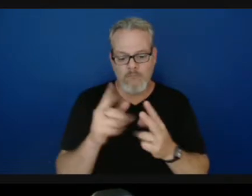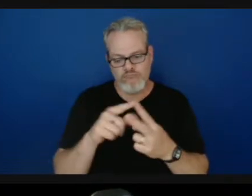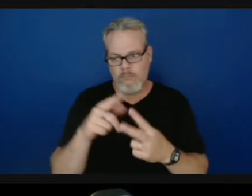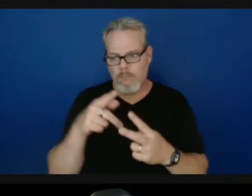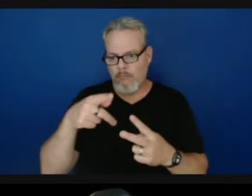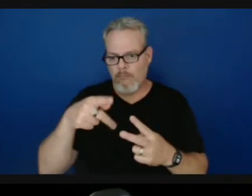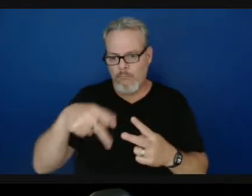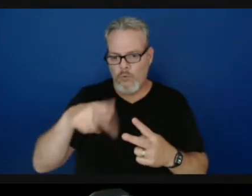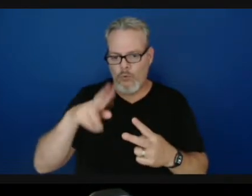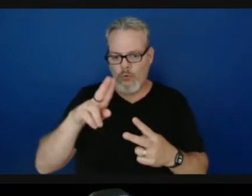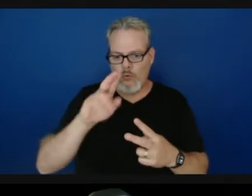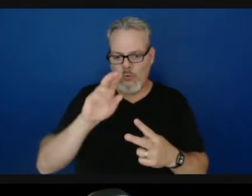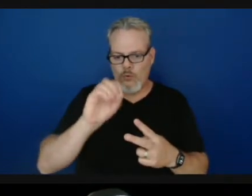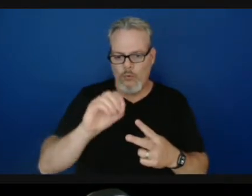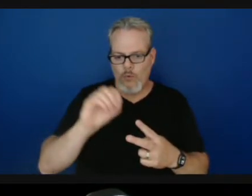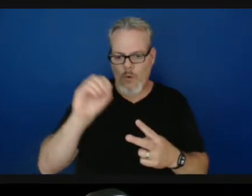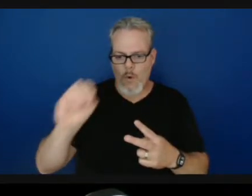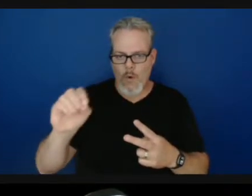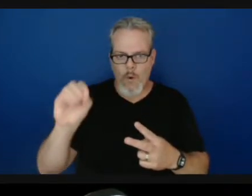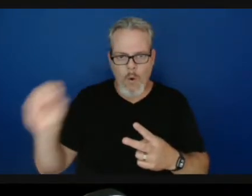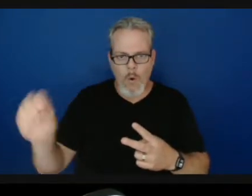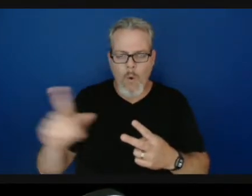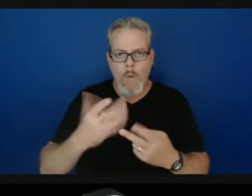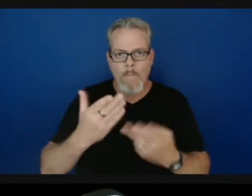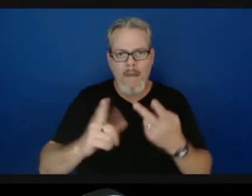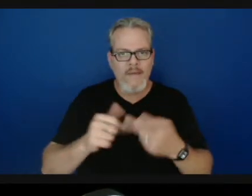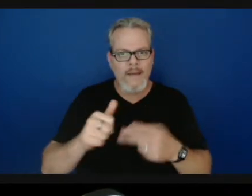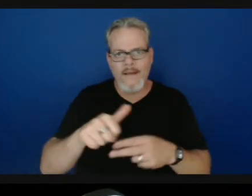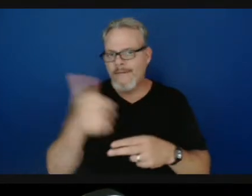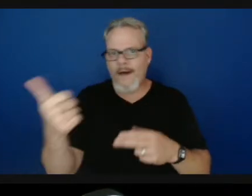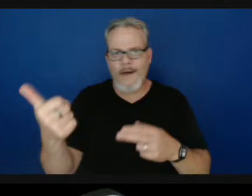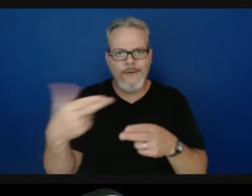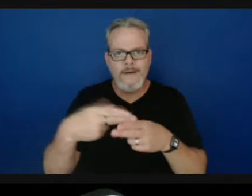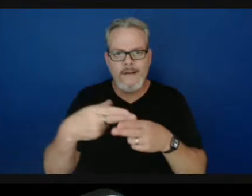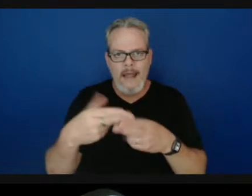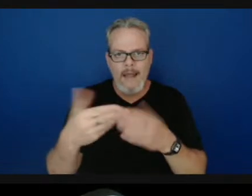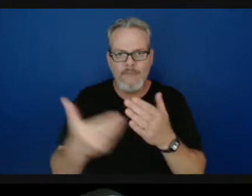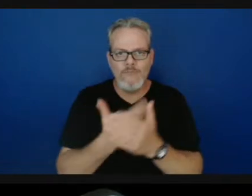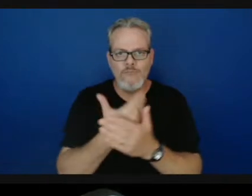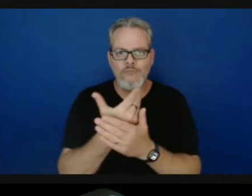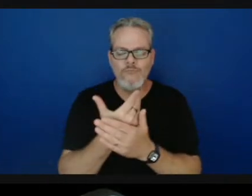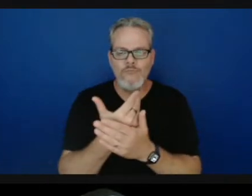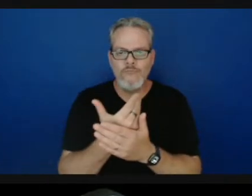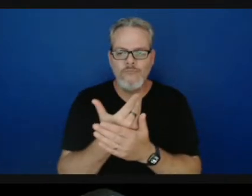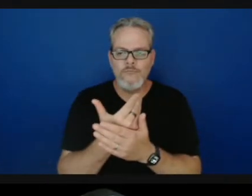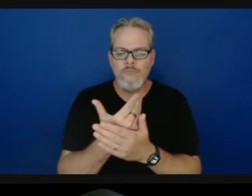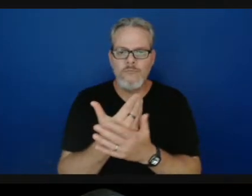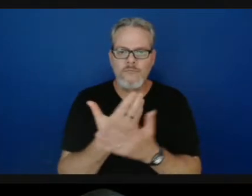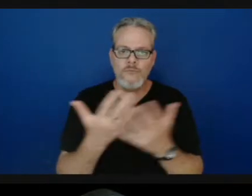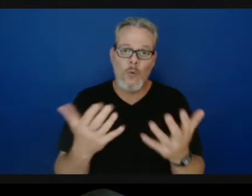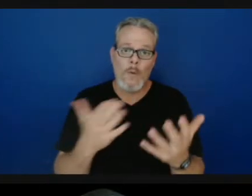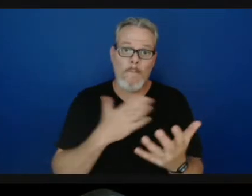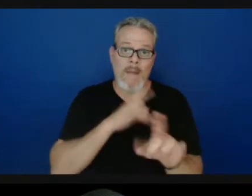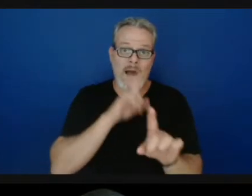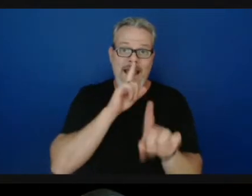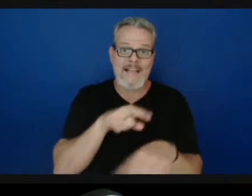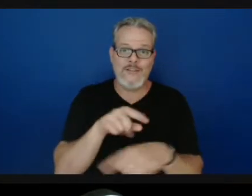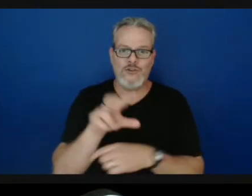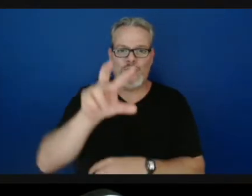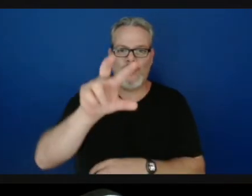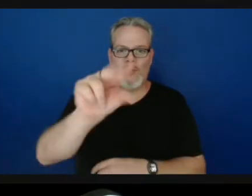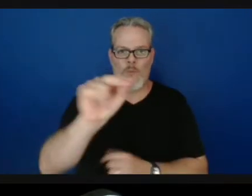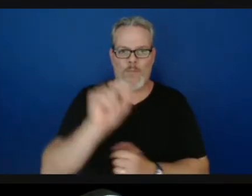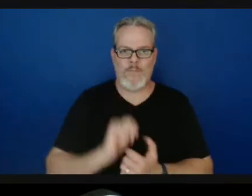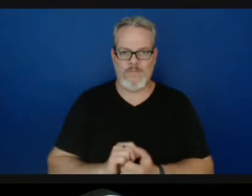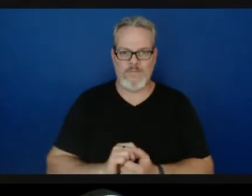be a whole other issue. I feel like it's been long enough you'd call it something new. So my answer is going to be no. It